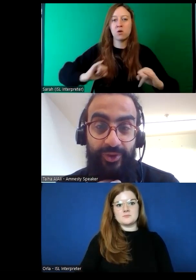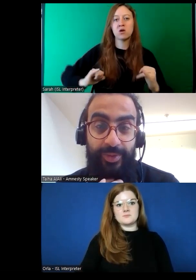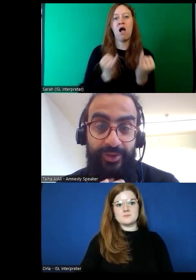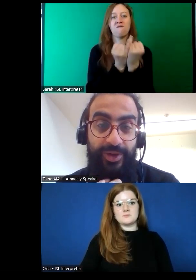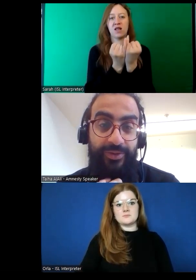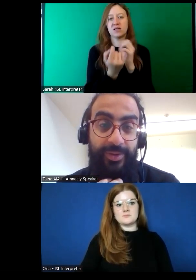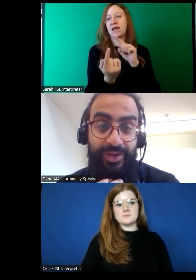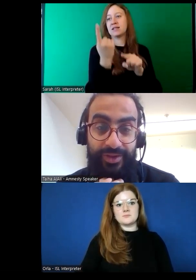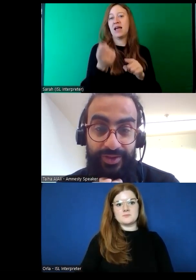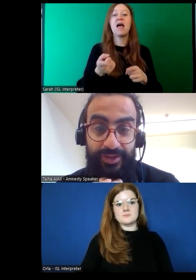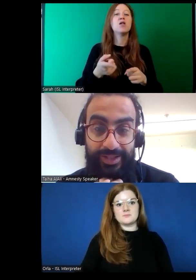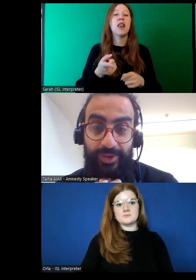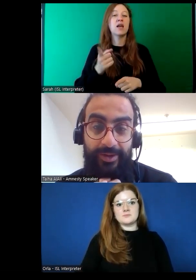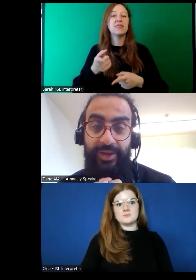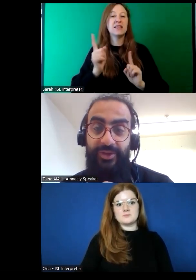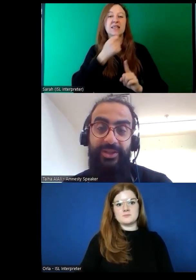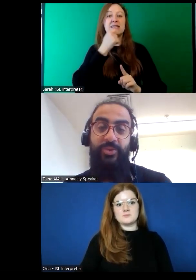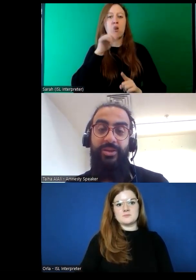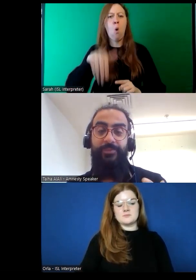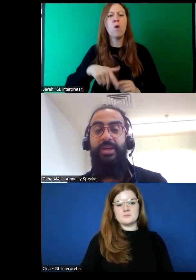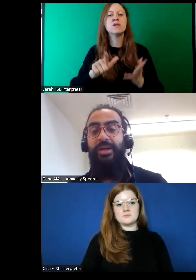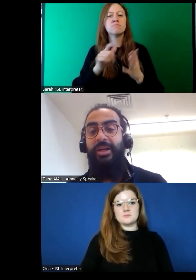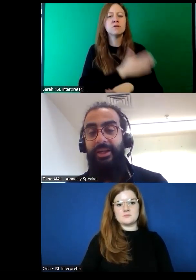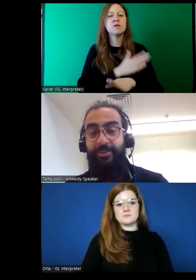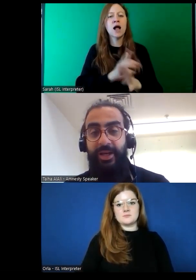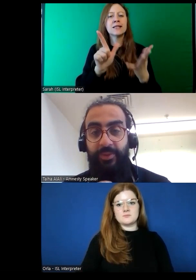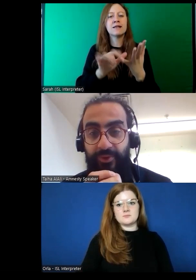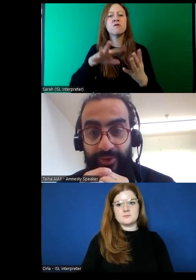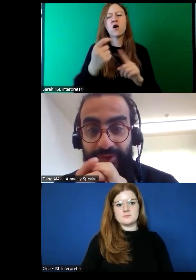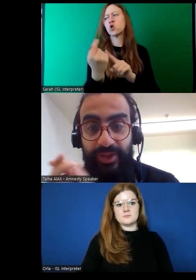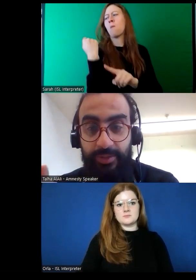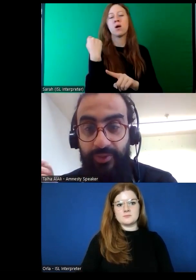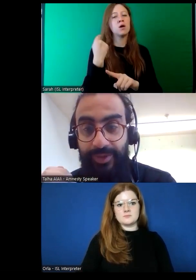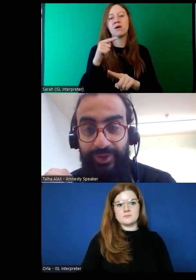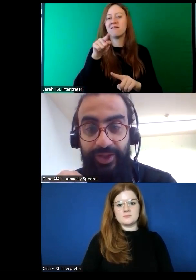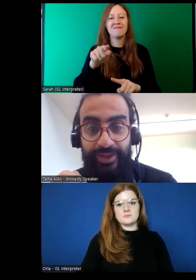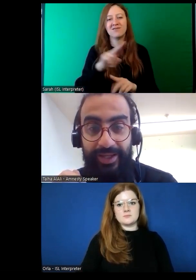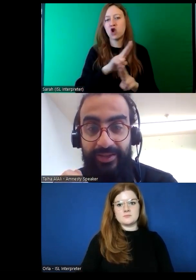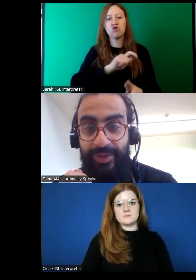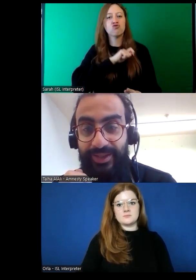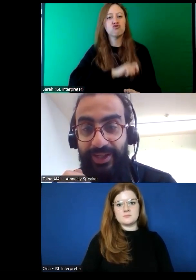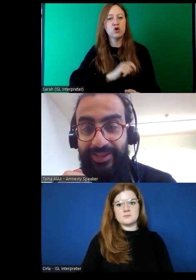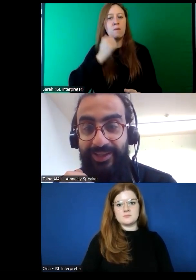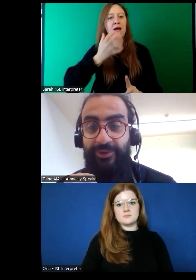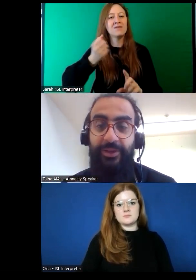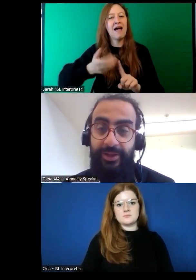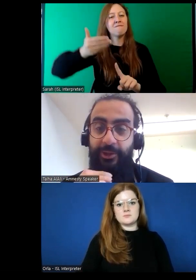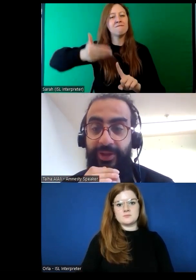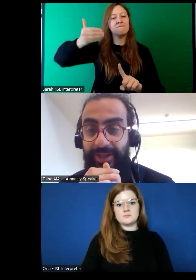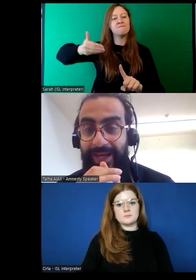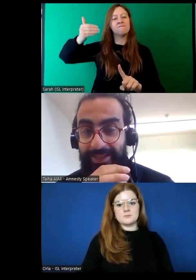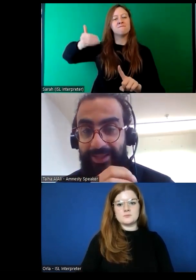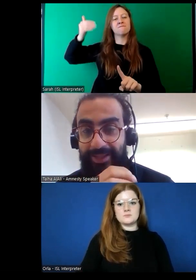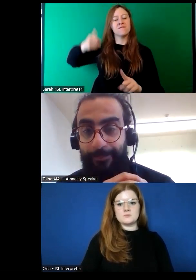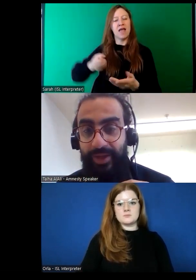7th of October is one of the myths as well, because as we explained before, the system of apartheid against the Palestinians,